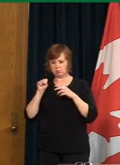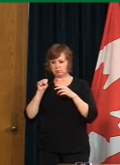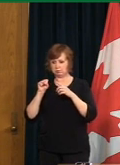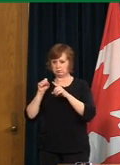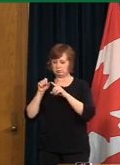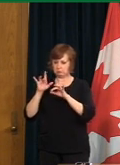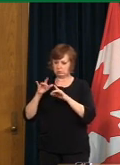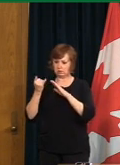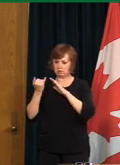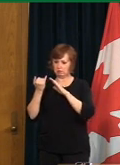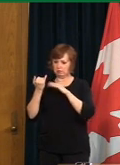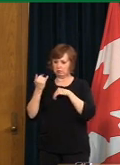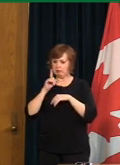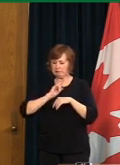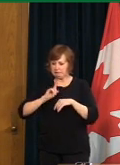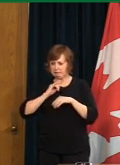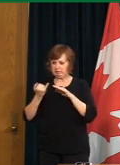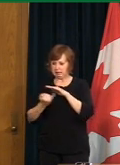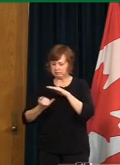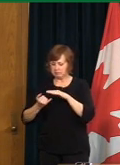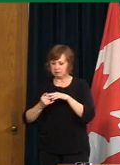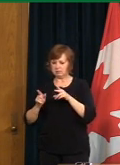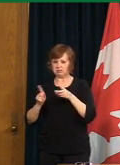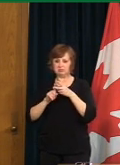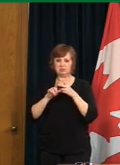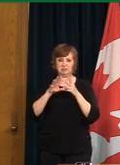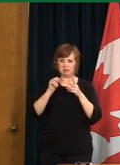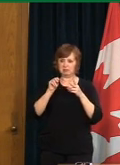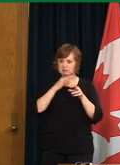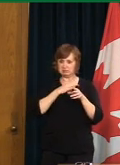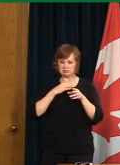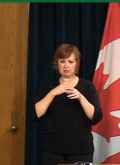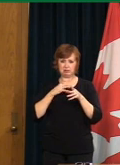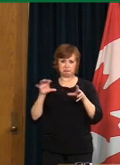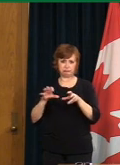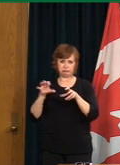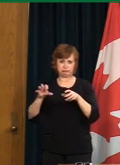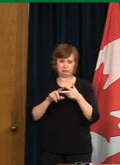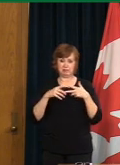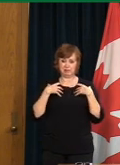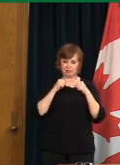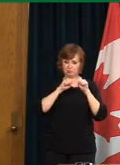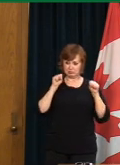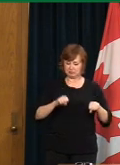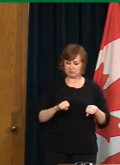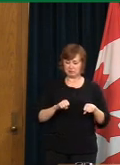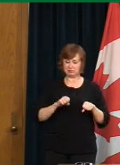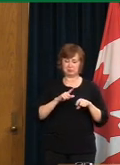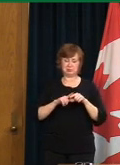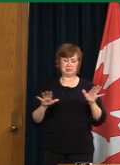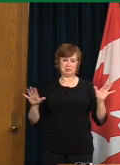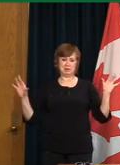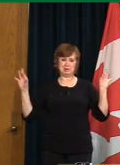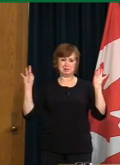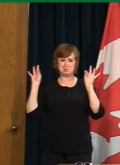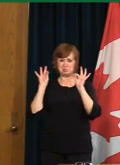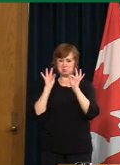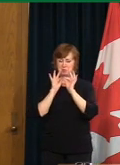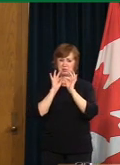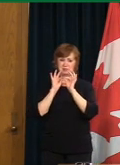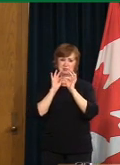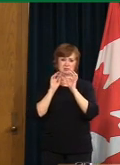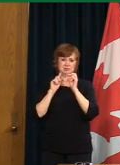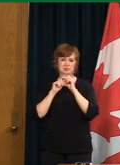and ultimately the health of our healthcare system. These measures are necessary. We have